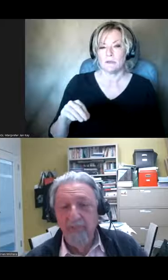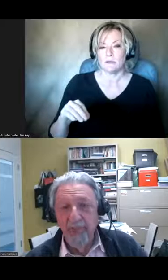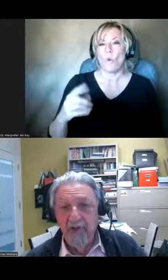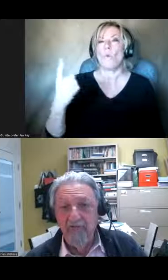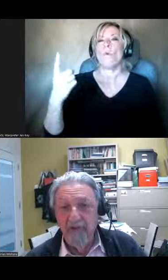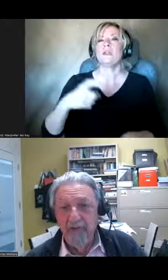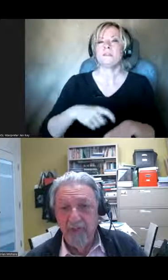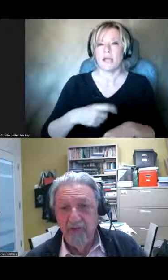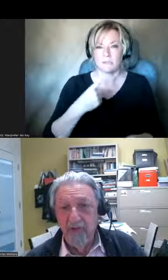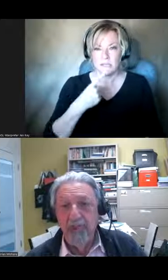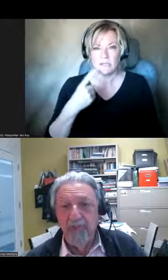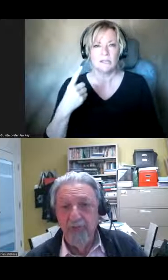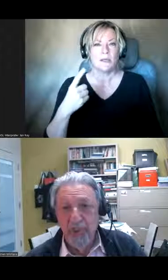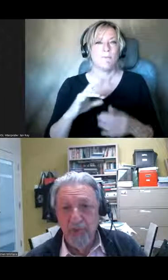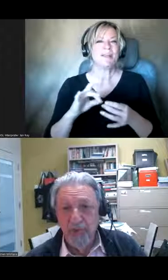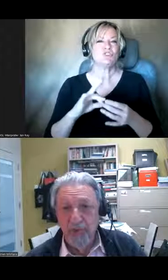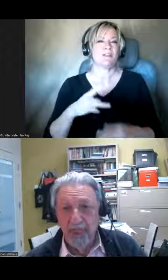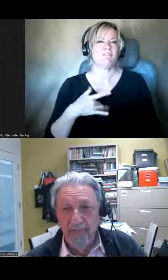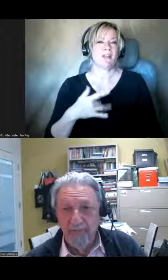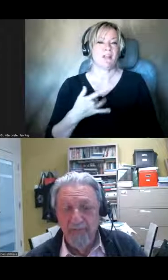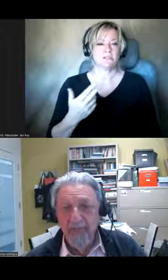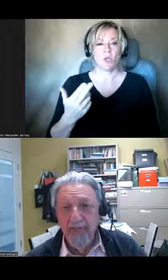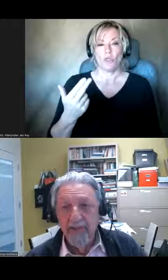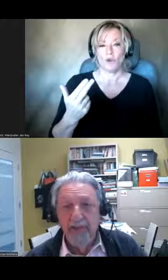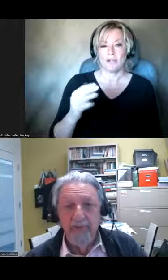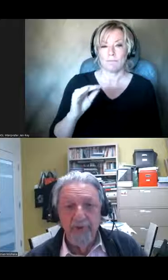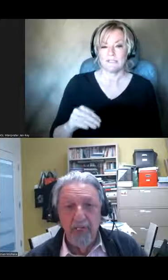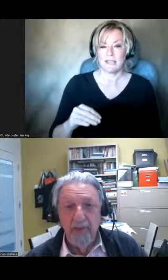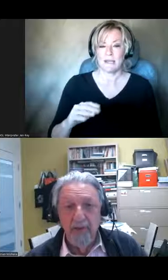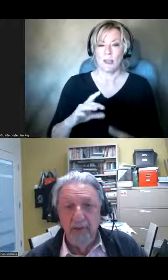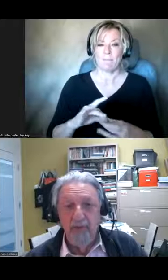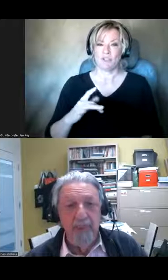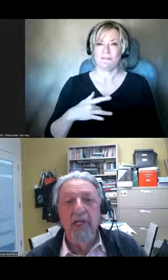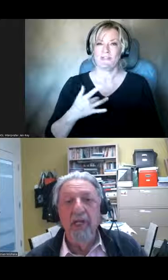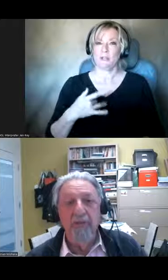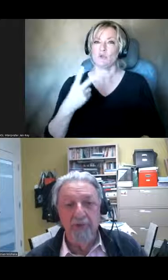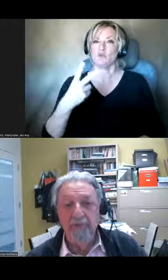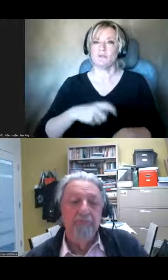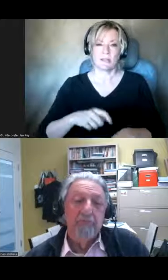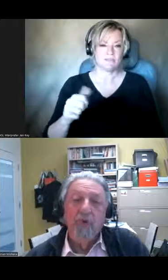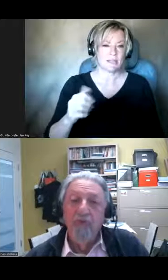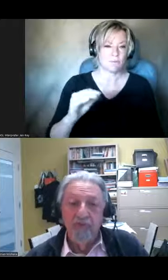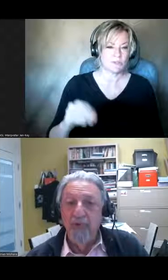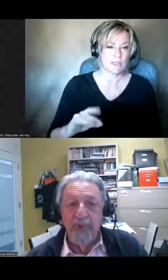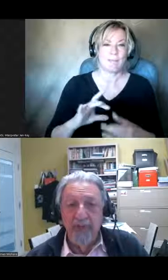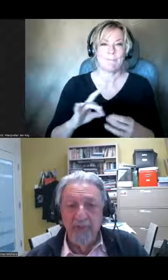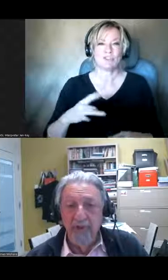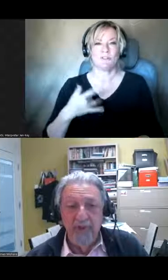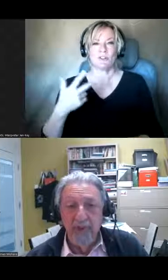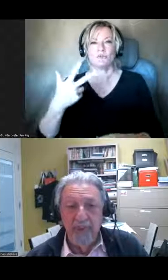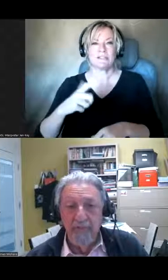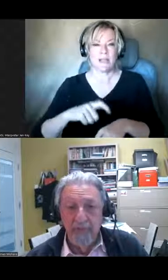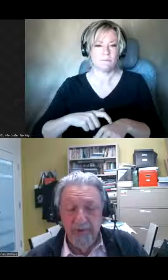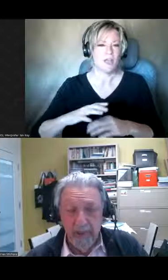said something about feelings. 13%, 2 times. 10%, 3 times. Over 3 times